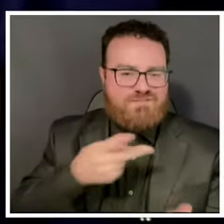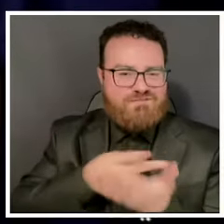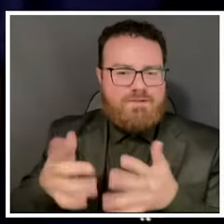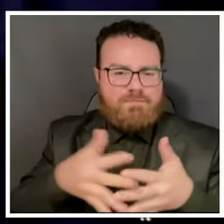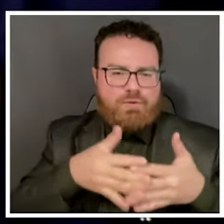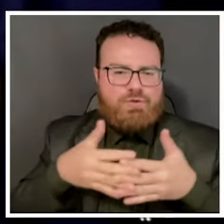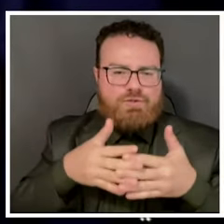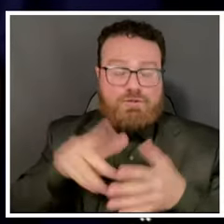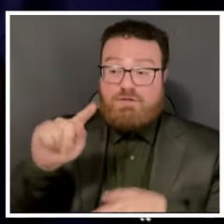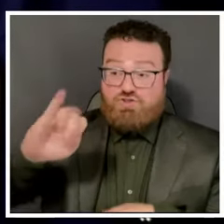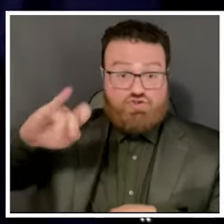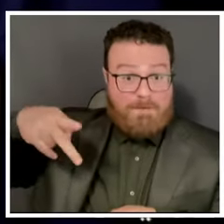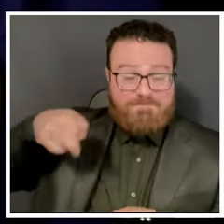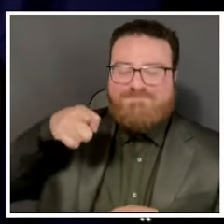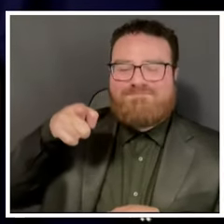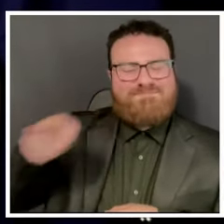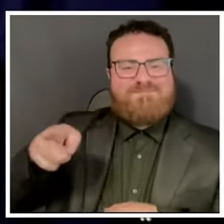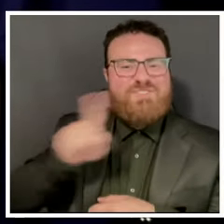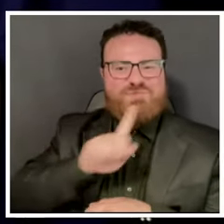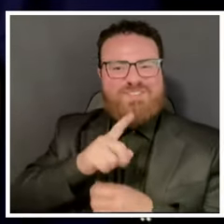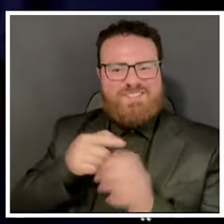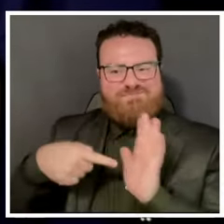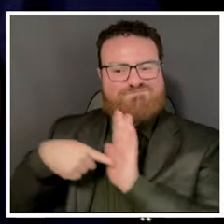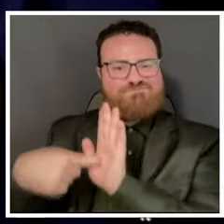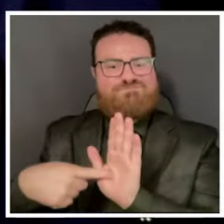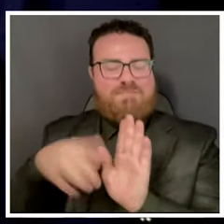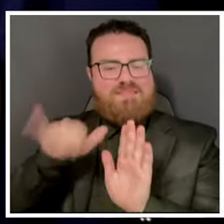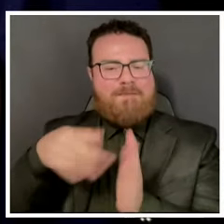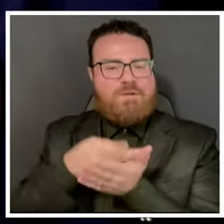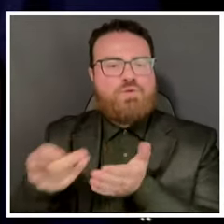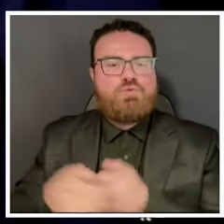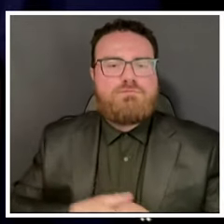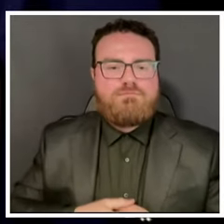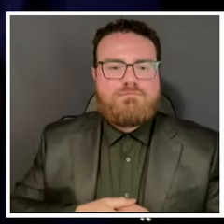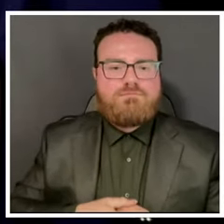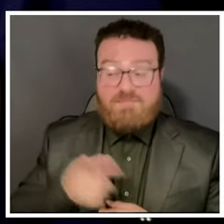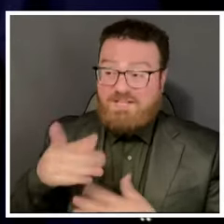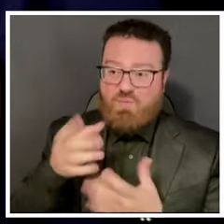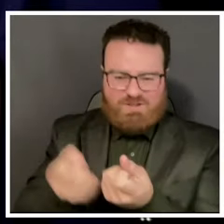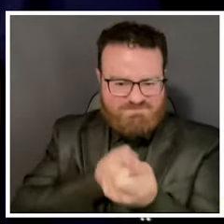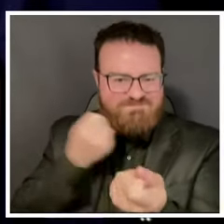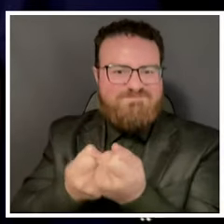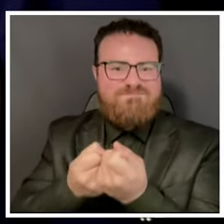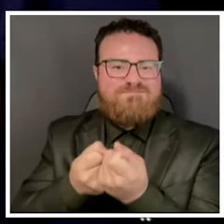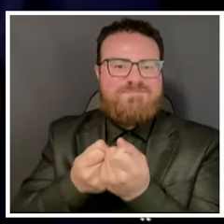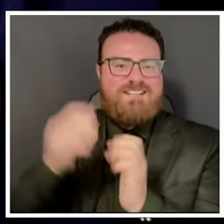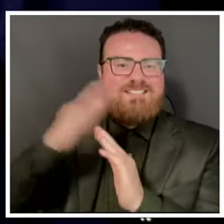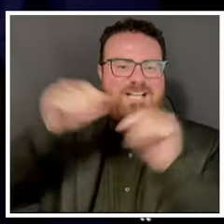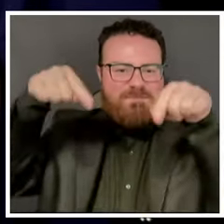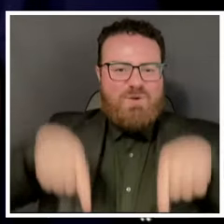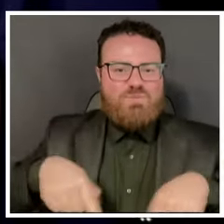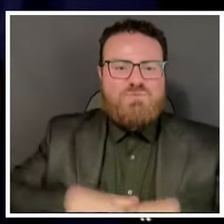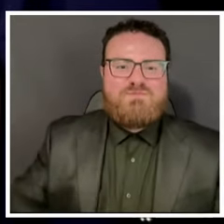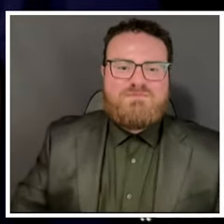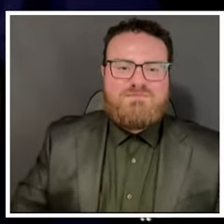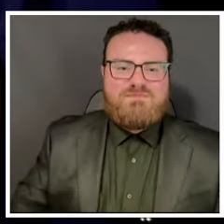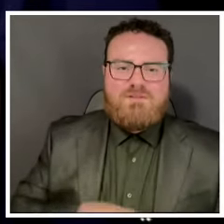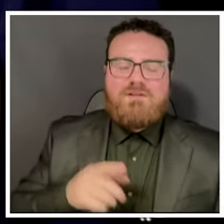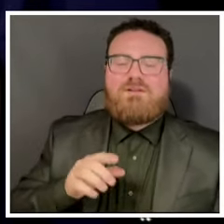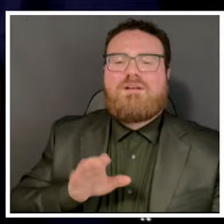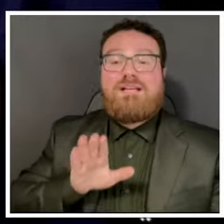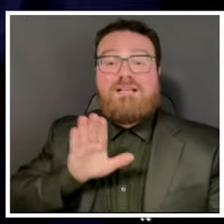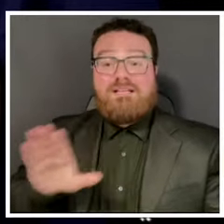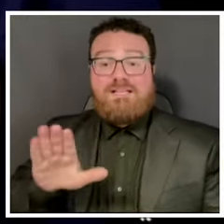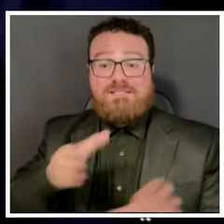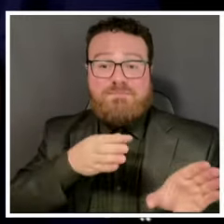on trickle-down. His failure starts with his $2 trillion tax cut that overwhelmingly benefited the